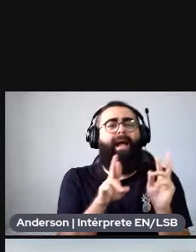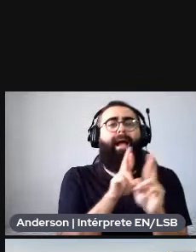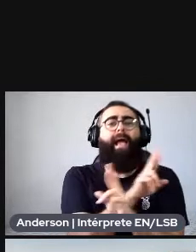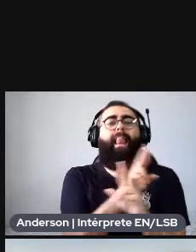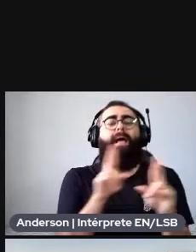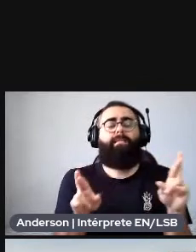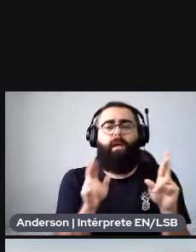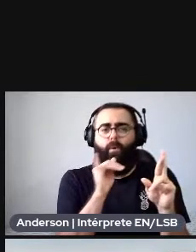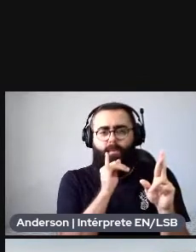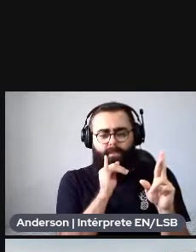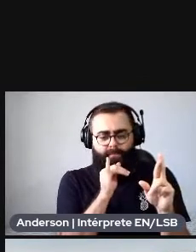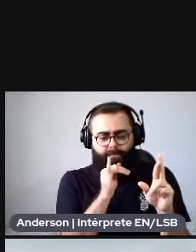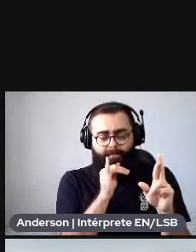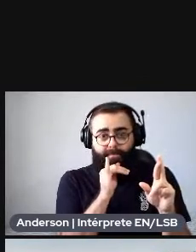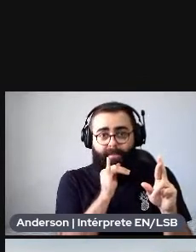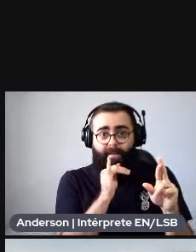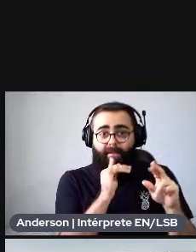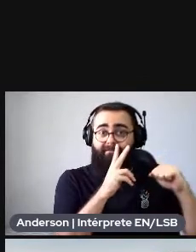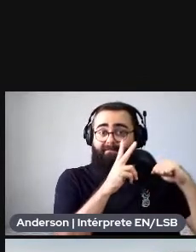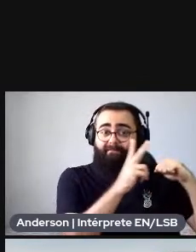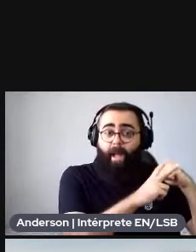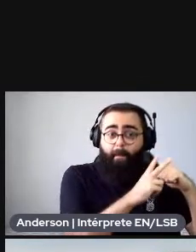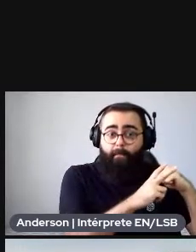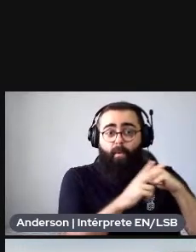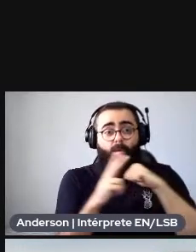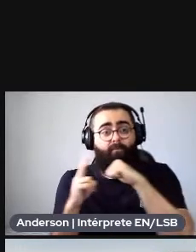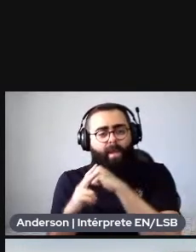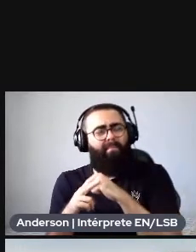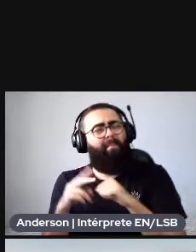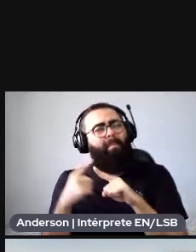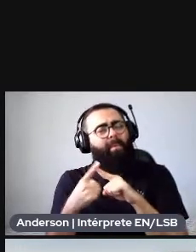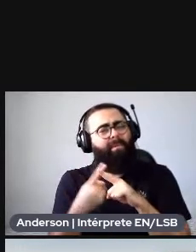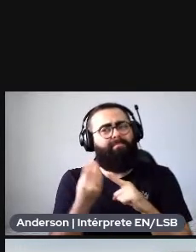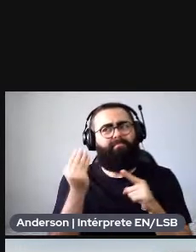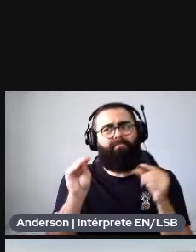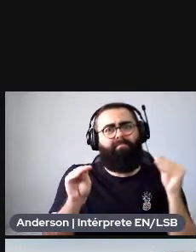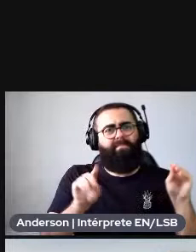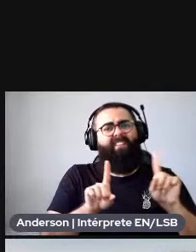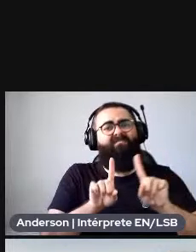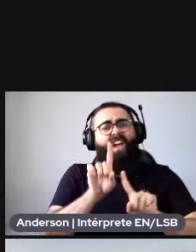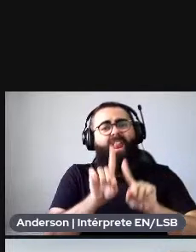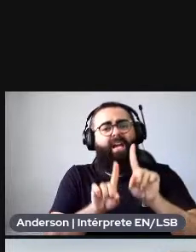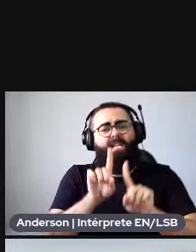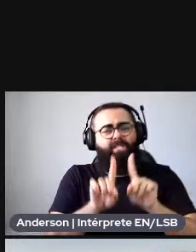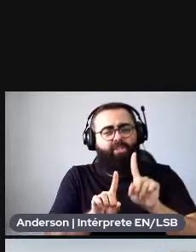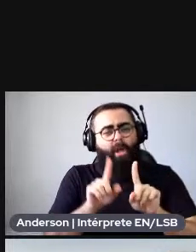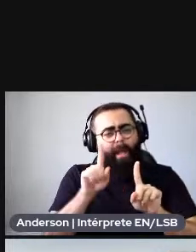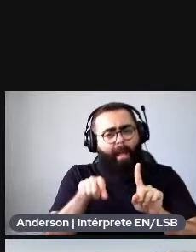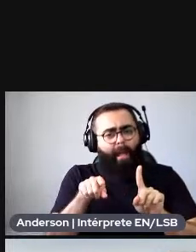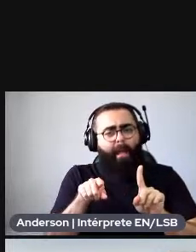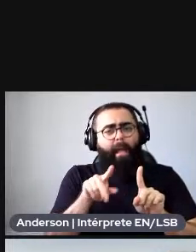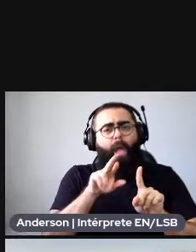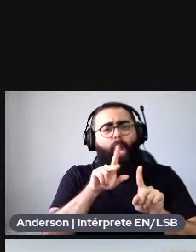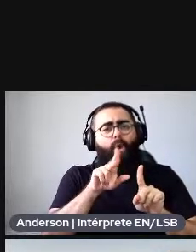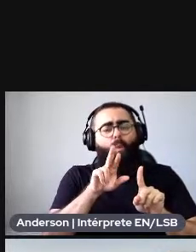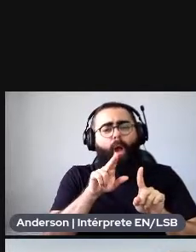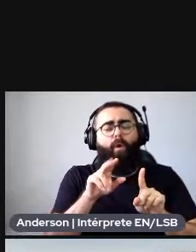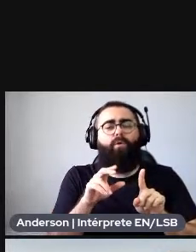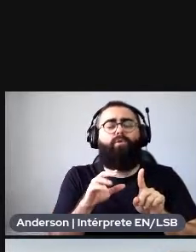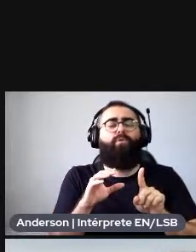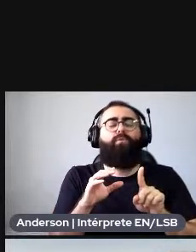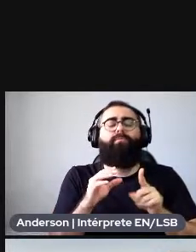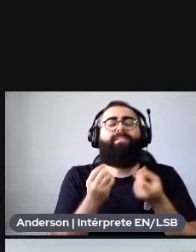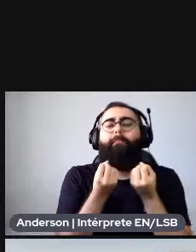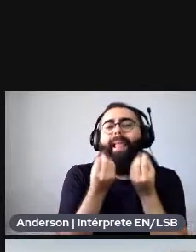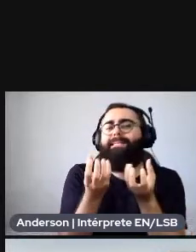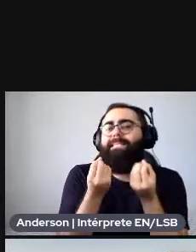between those four variants? So why are they there? Are there any collocational restrictions between the type of auxiliary and the